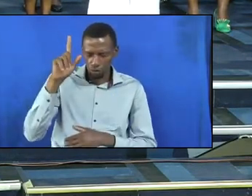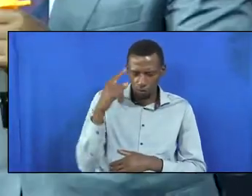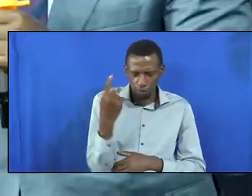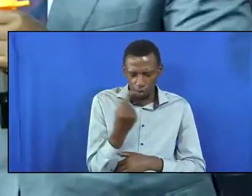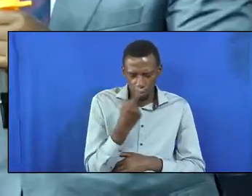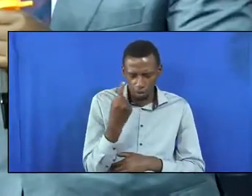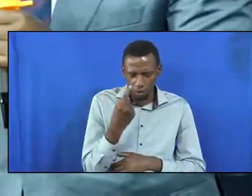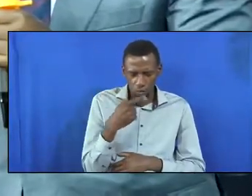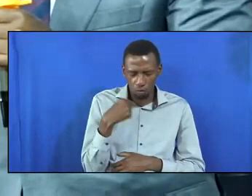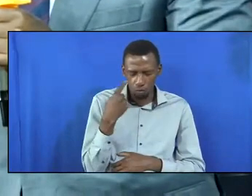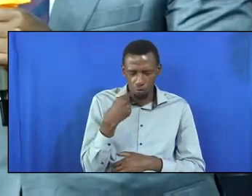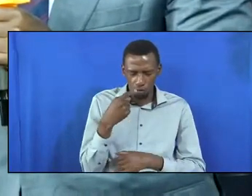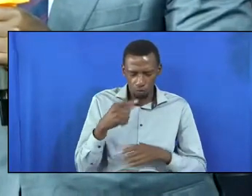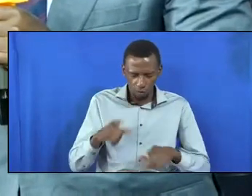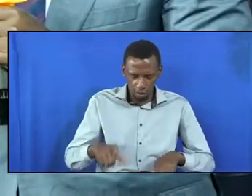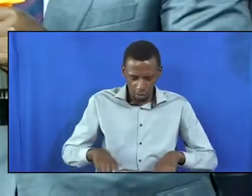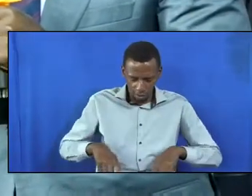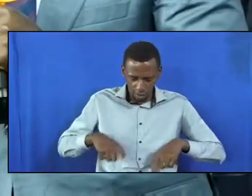who lives